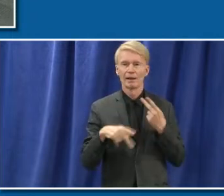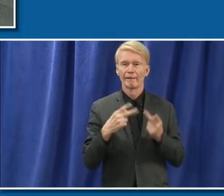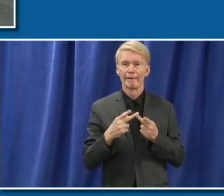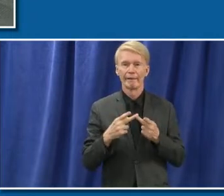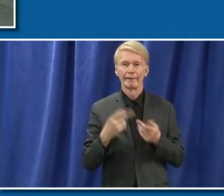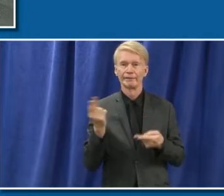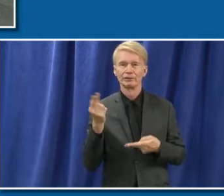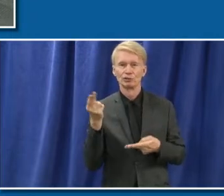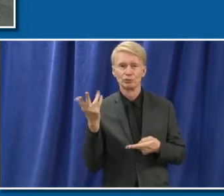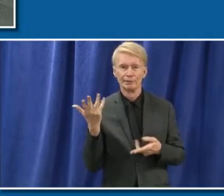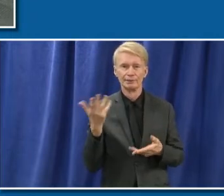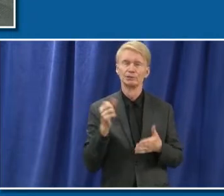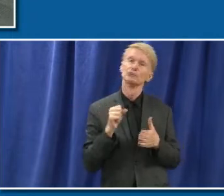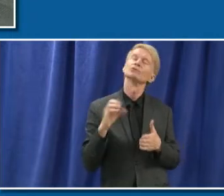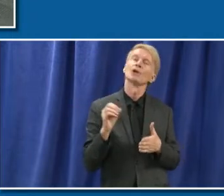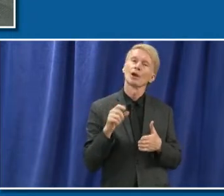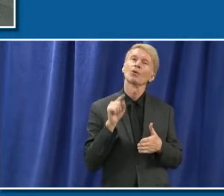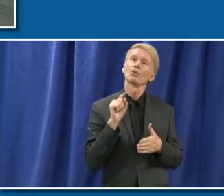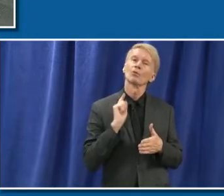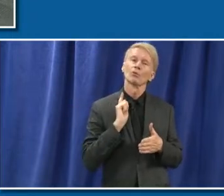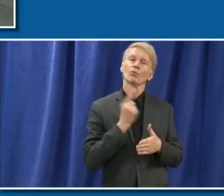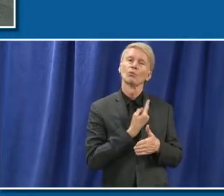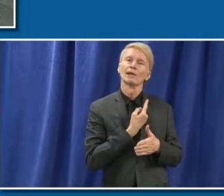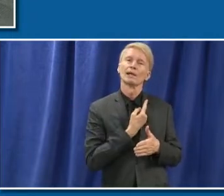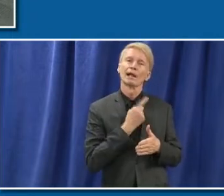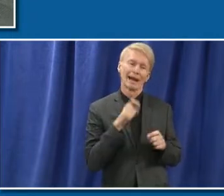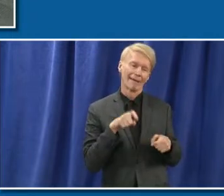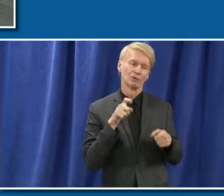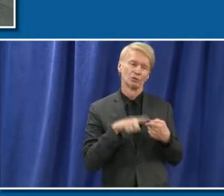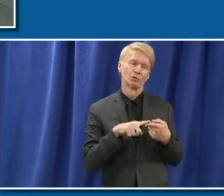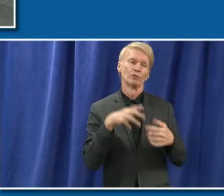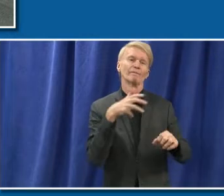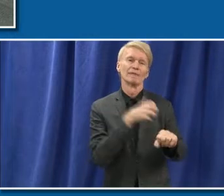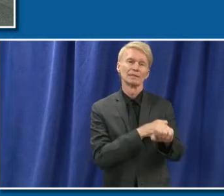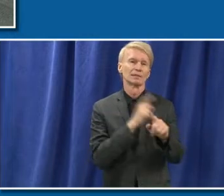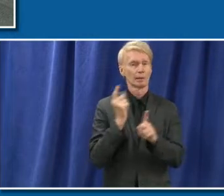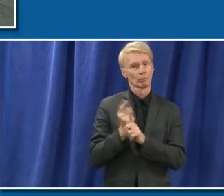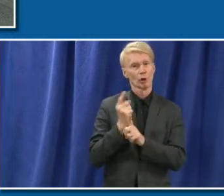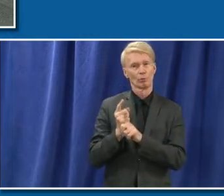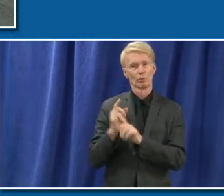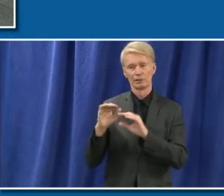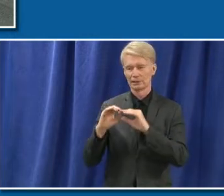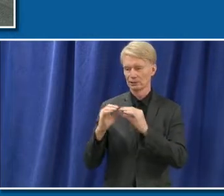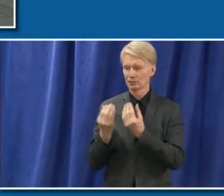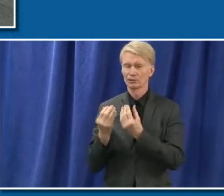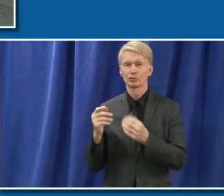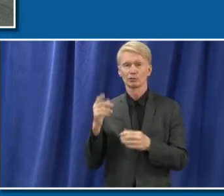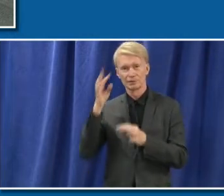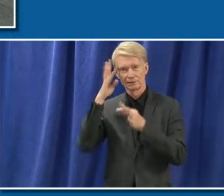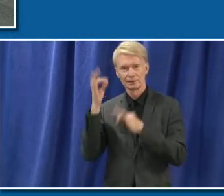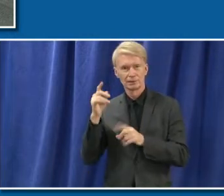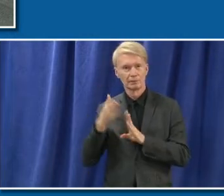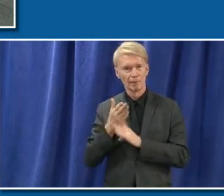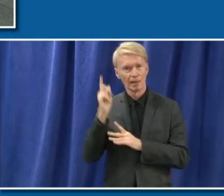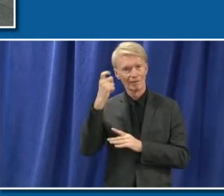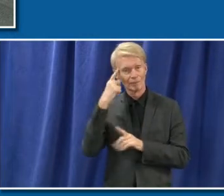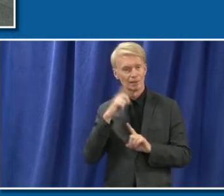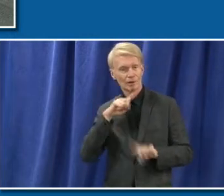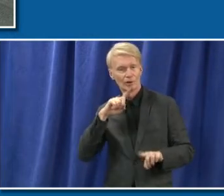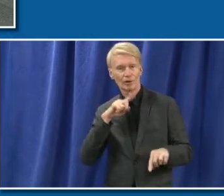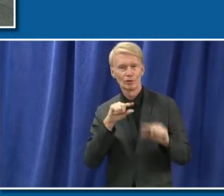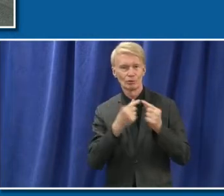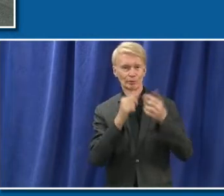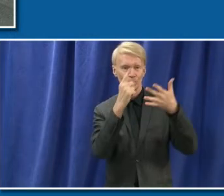then ensures that we are going to vaccinate people in their appropriate tier level. So the reason we're doing